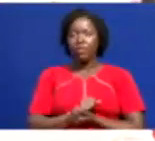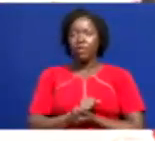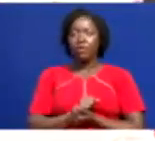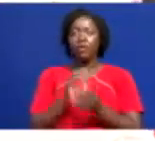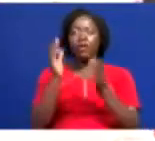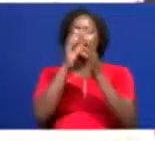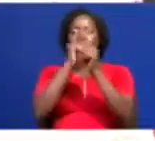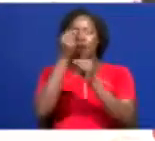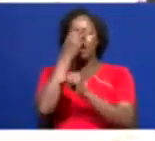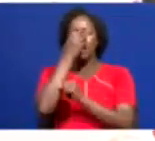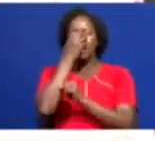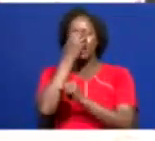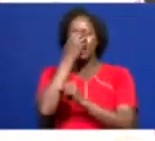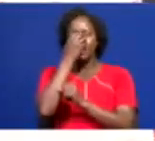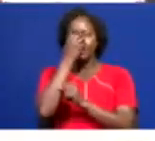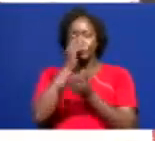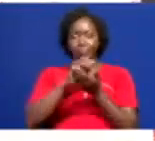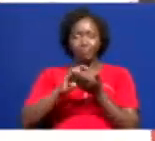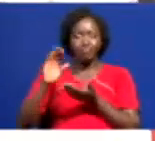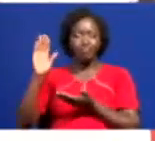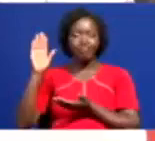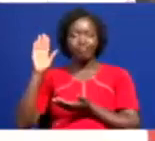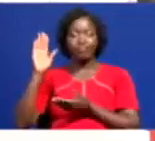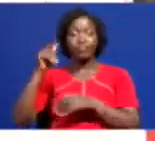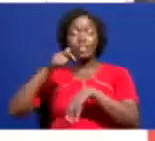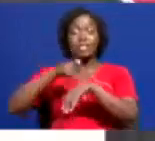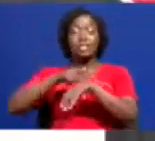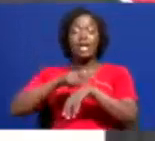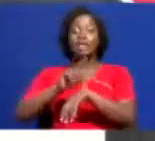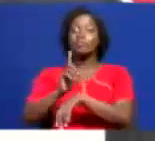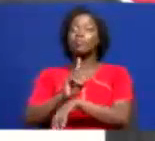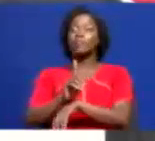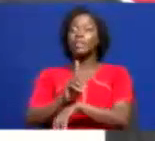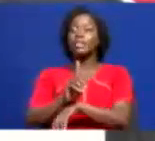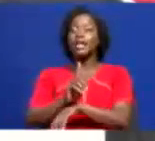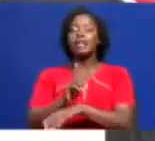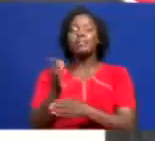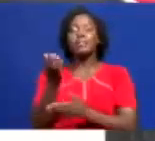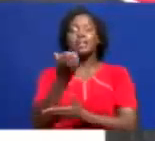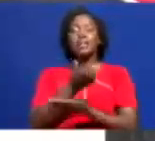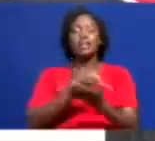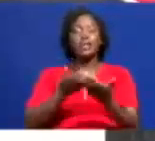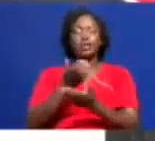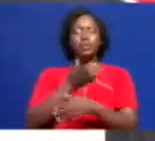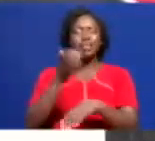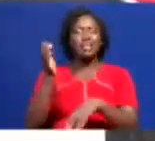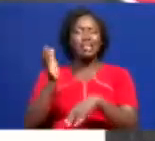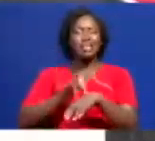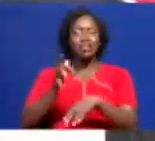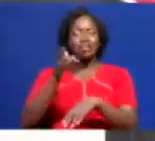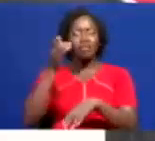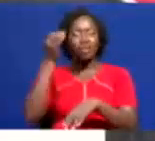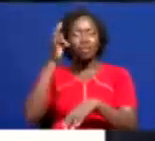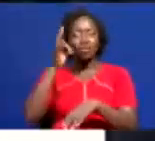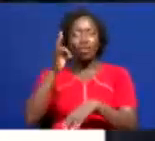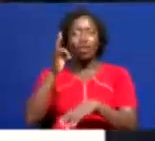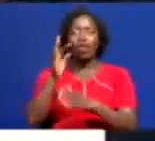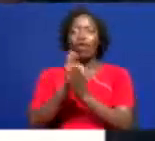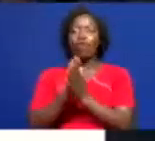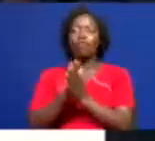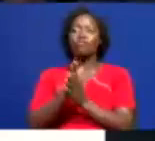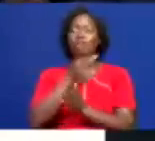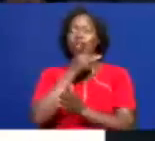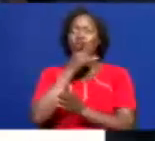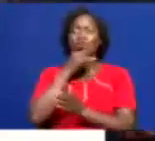President William Ruto was inaugurated at a time when the economy was facing the effects of the worst drought